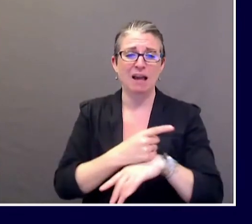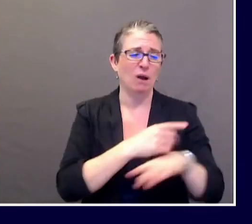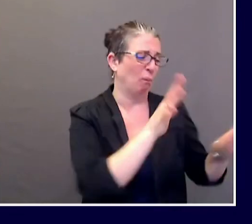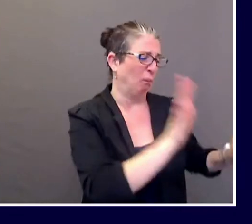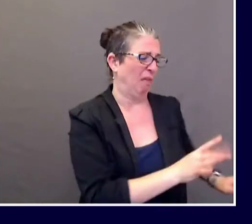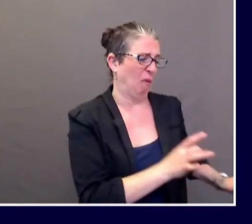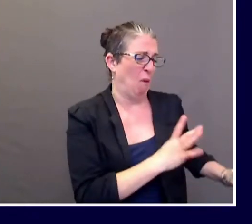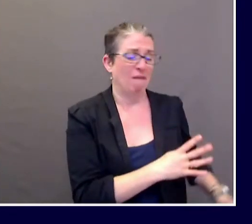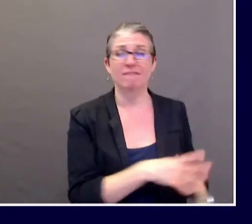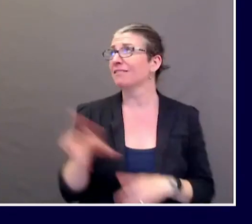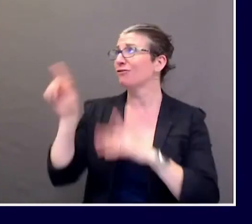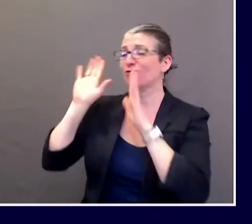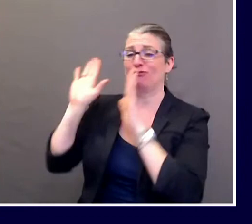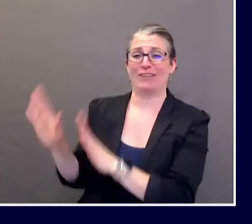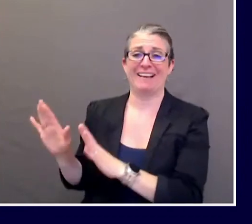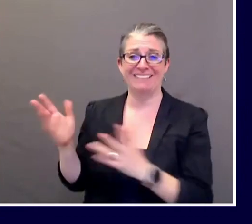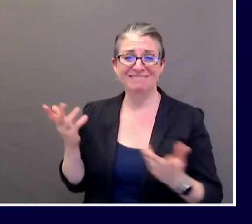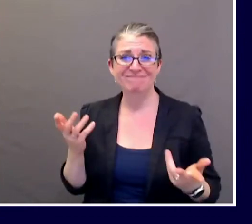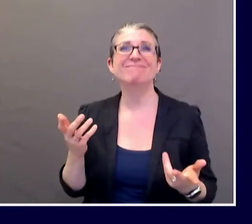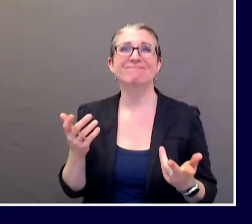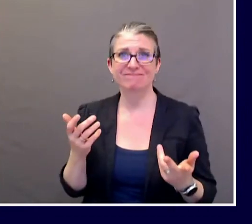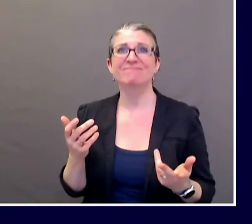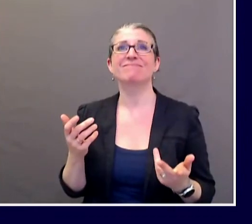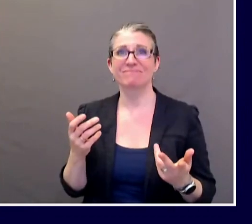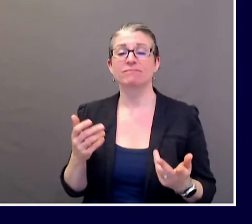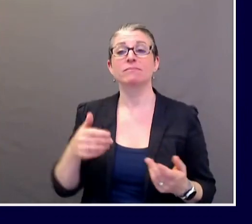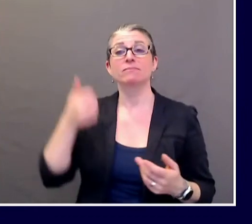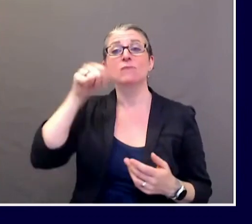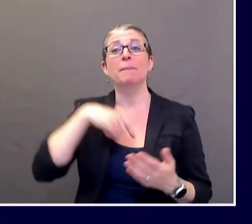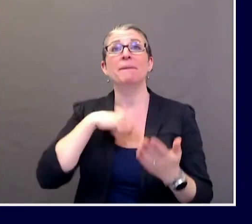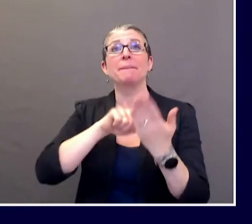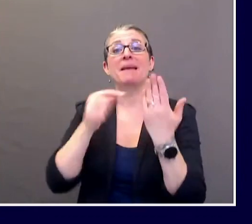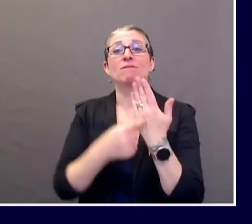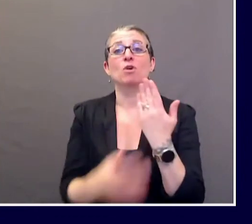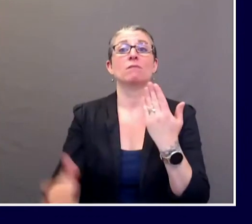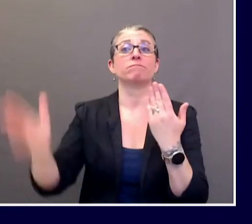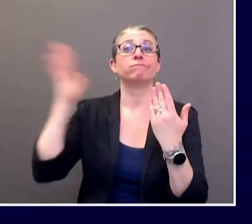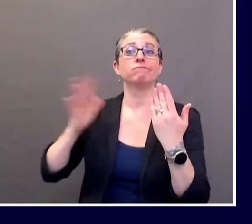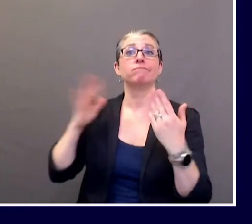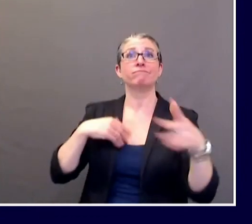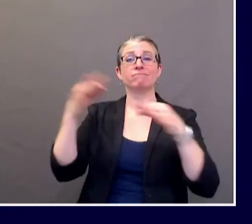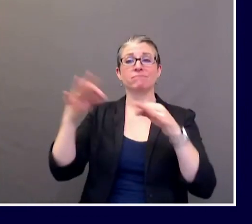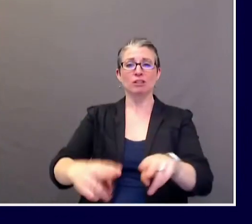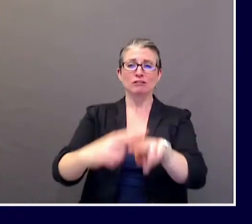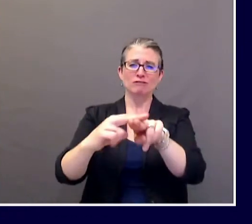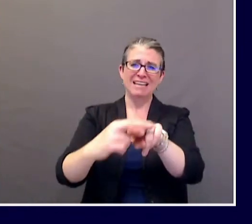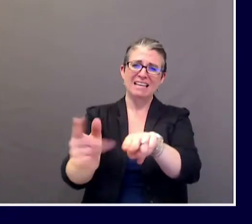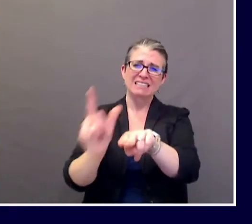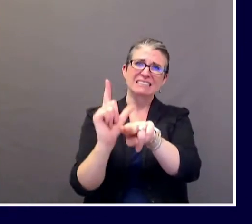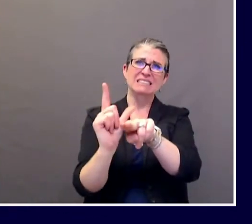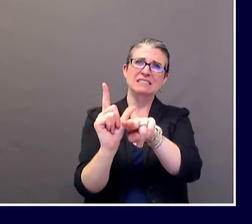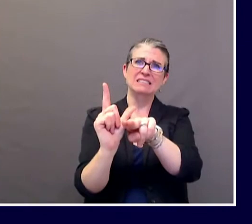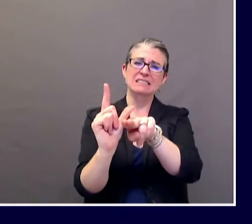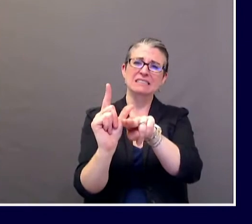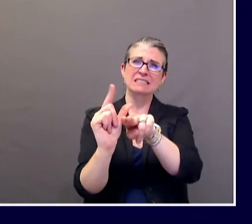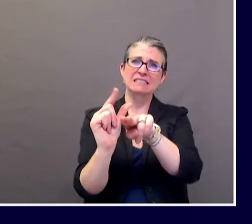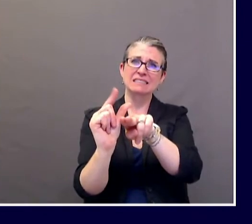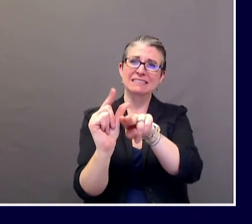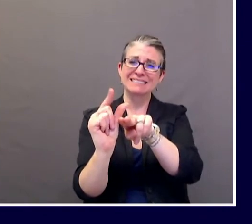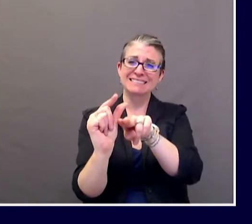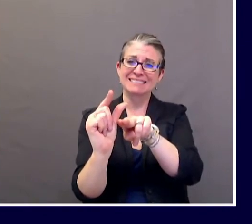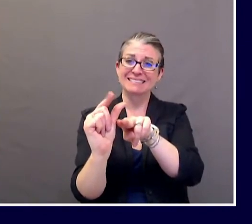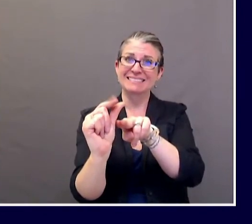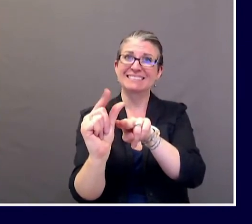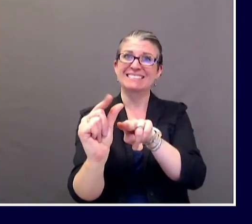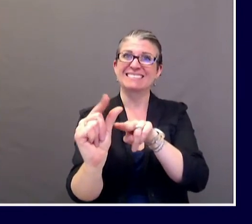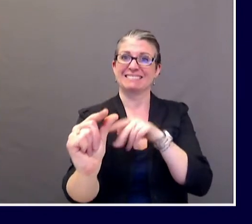moving train, but at different time periods. Hospitalizations really tell us what was happening 12 or 14 days ago. Deaths tell